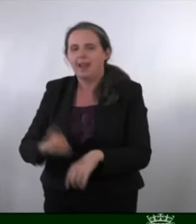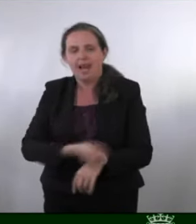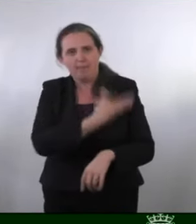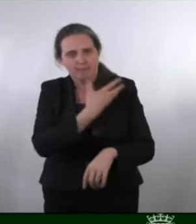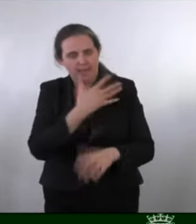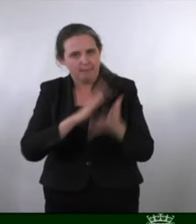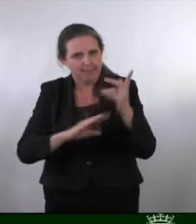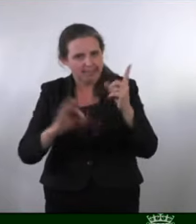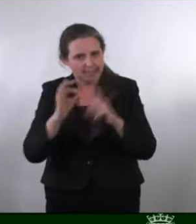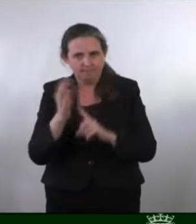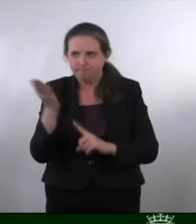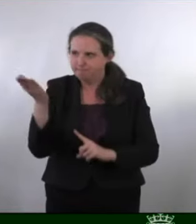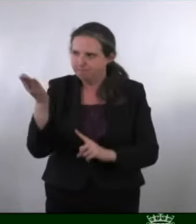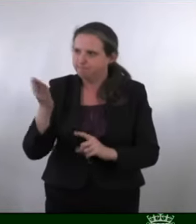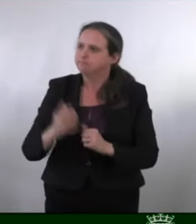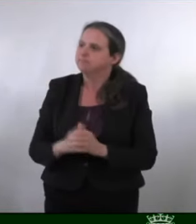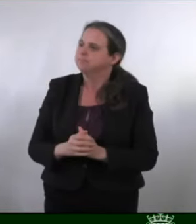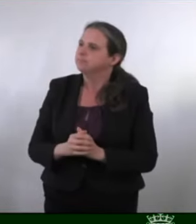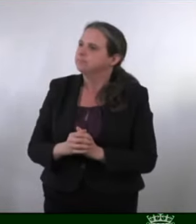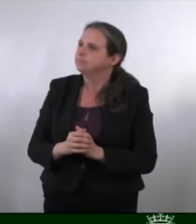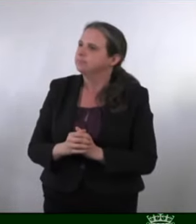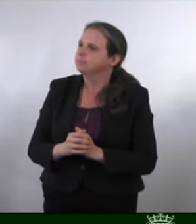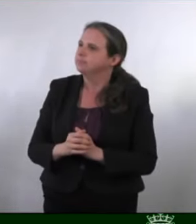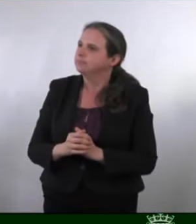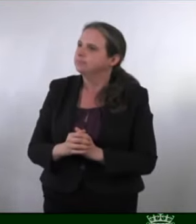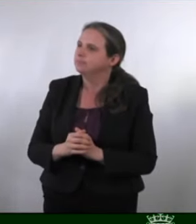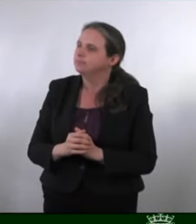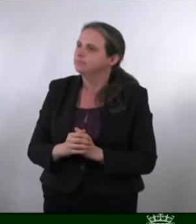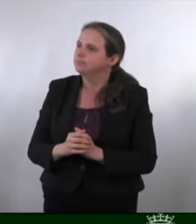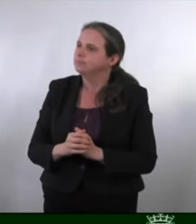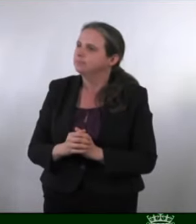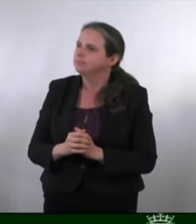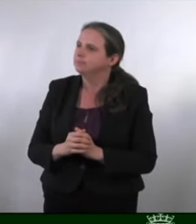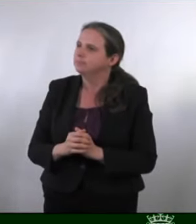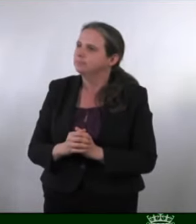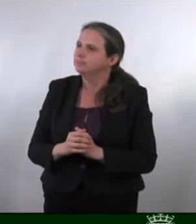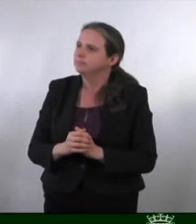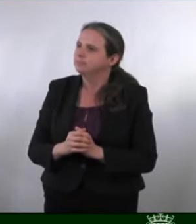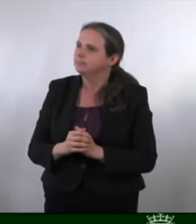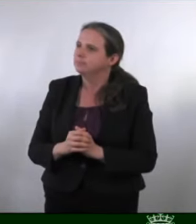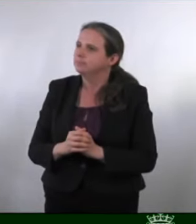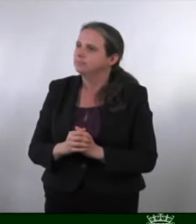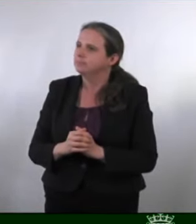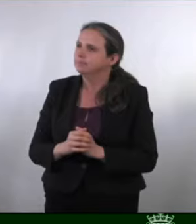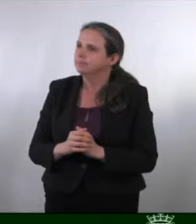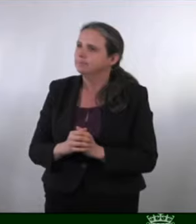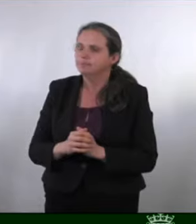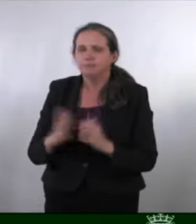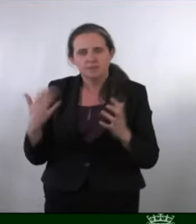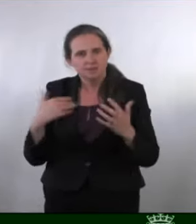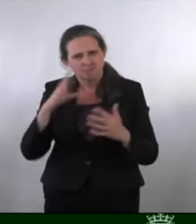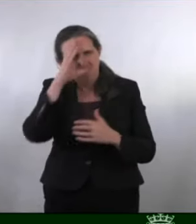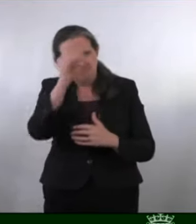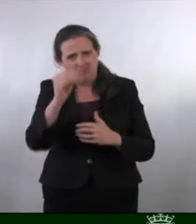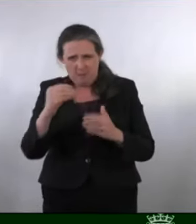been given by our brilliant scientists will be dashed for millions if the Prime Minister pushes ahead with a public sector pay freeze, which of course is not levelling up,